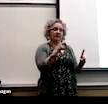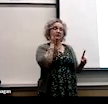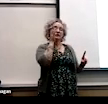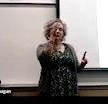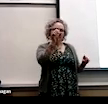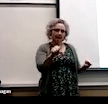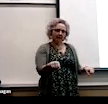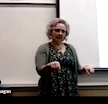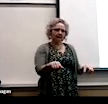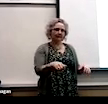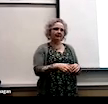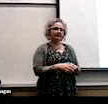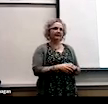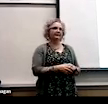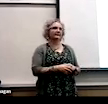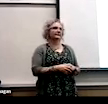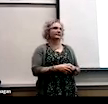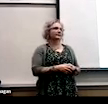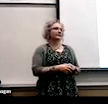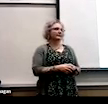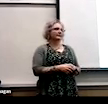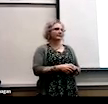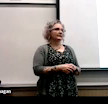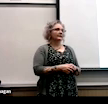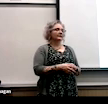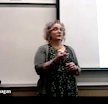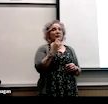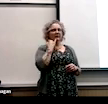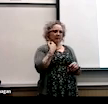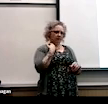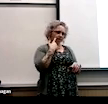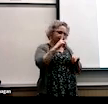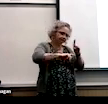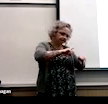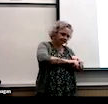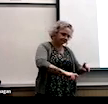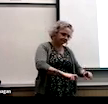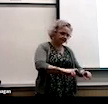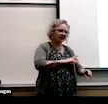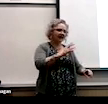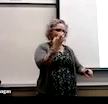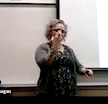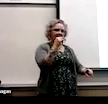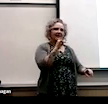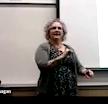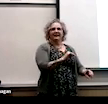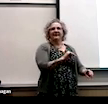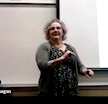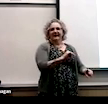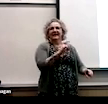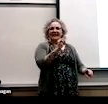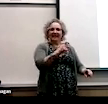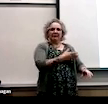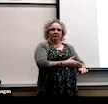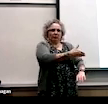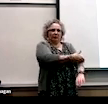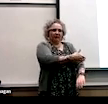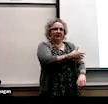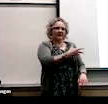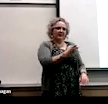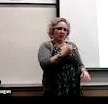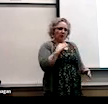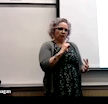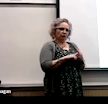in the pediatric side to say, here are some areas that we can actually start working on. And that might be part of your early phase of transition planning. So you've had